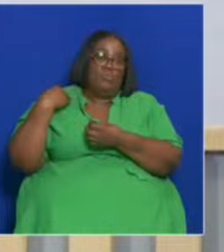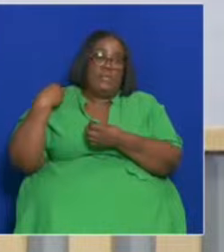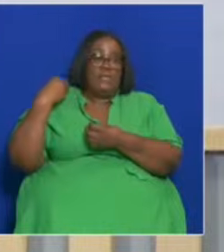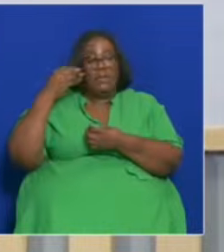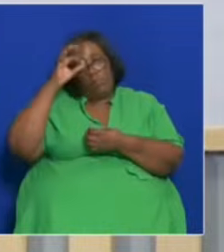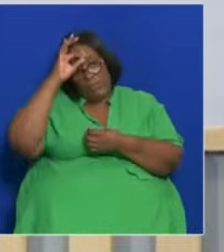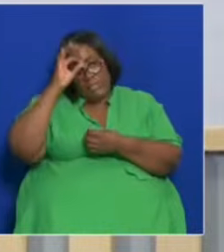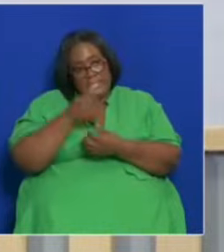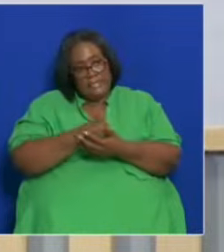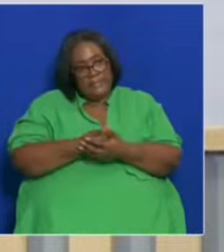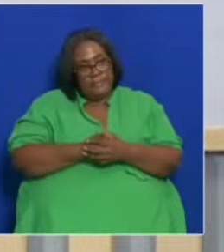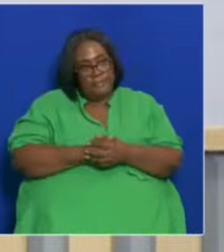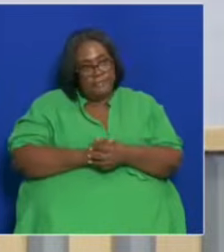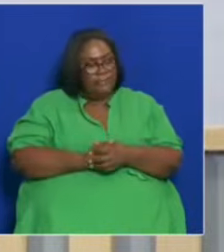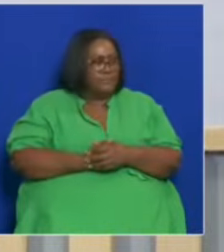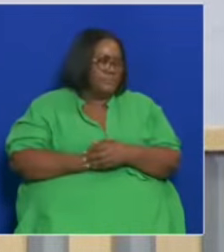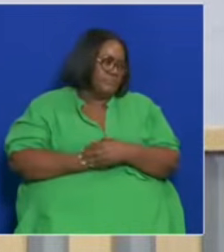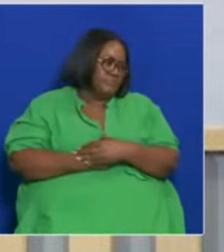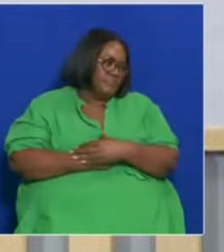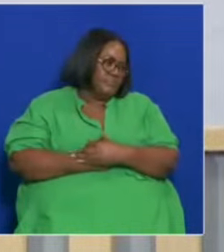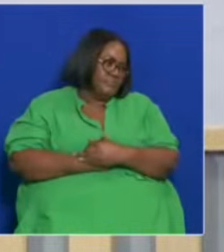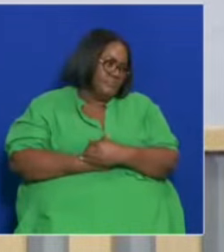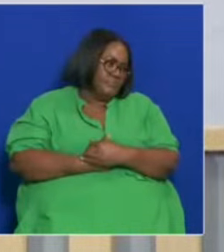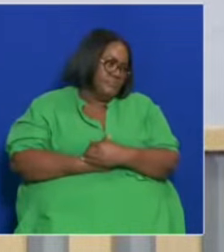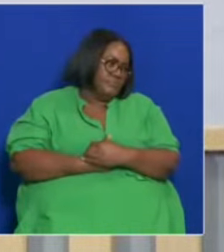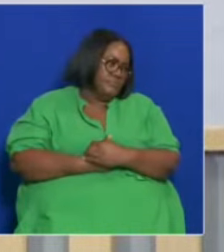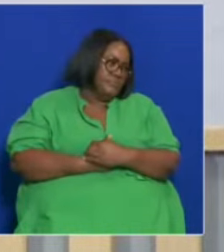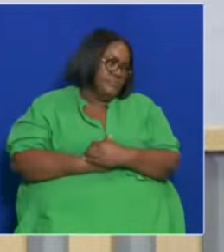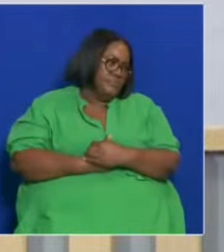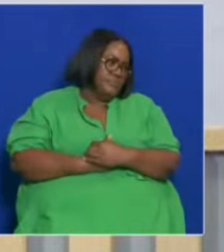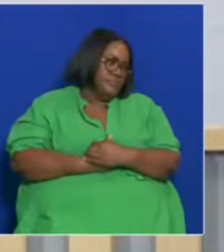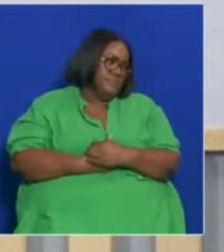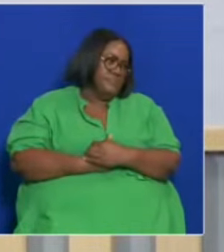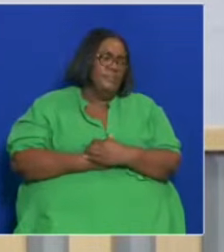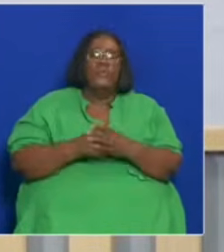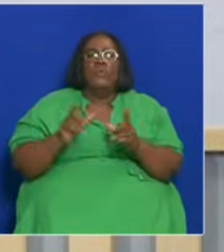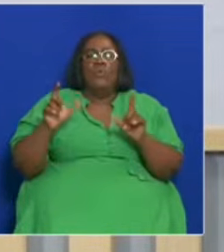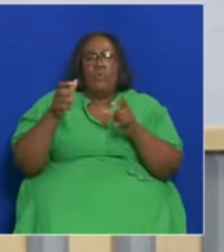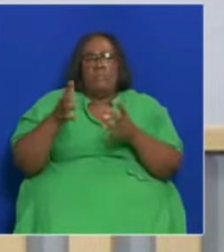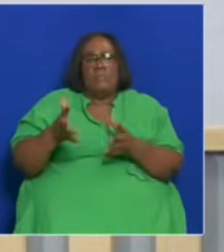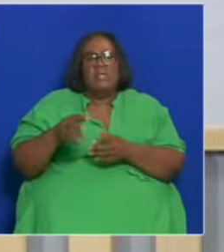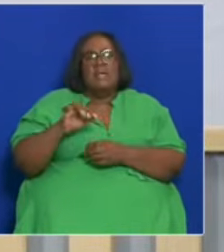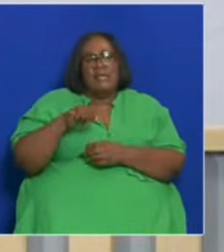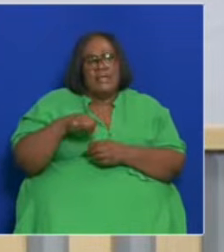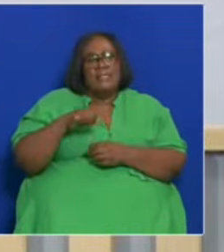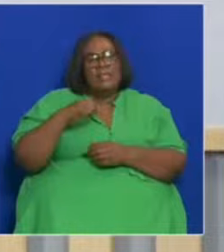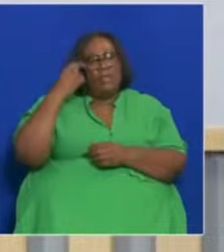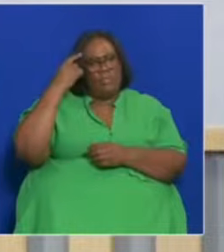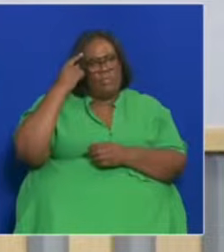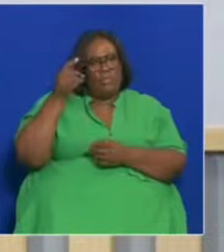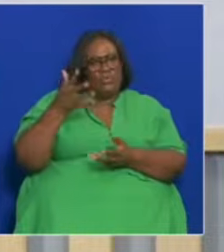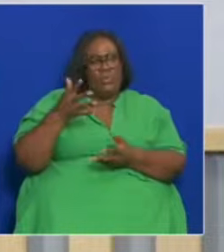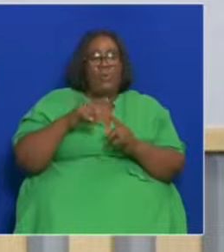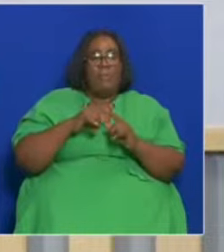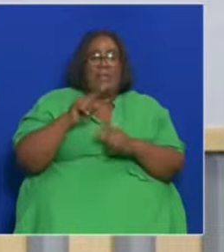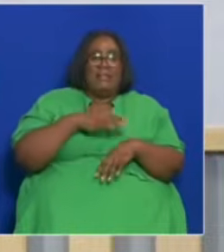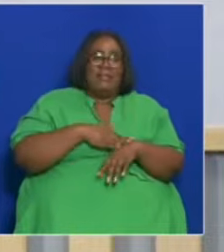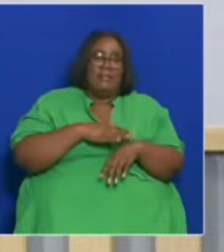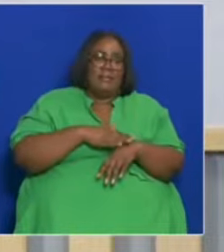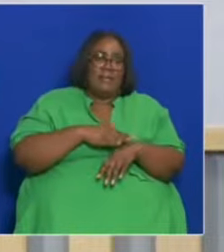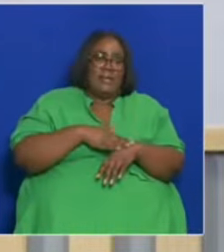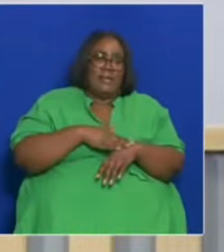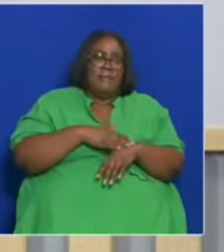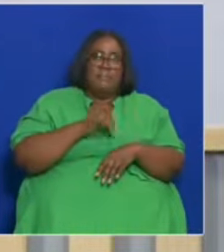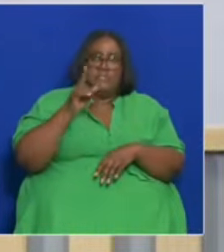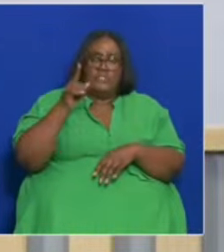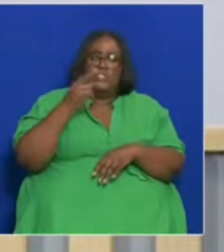Well, Commissioners, it would seem like that. However, at the time, because I think she would have mentioned that there was